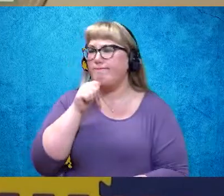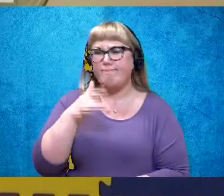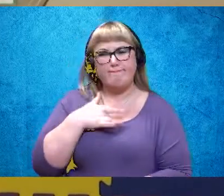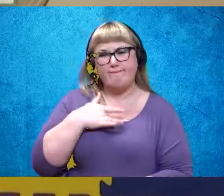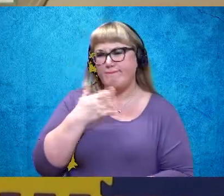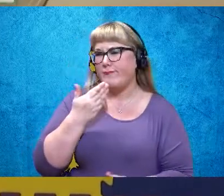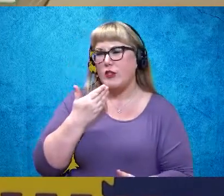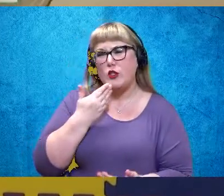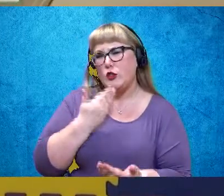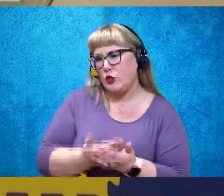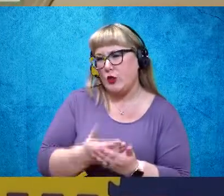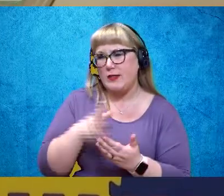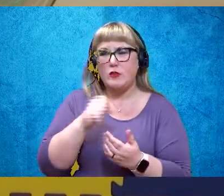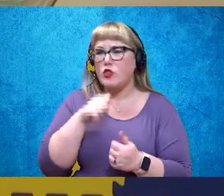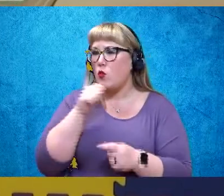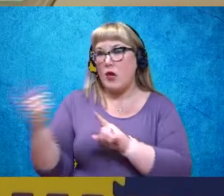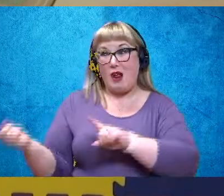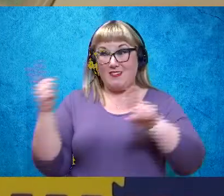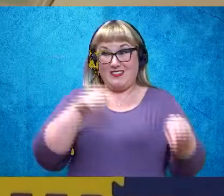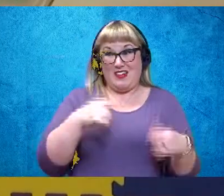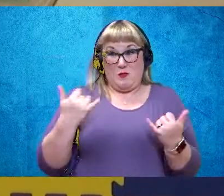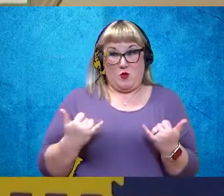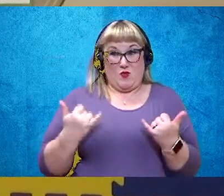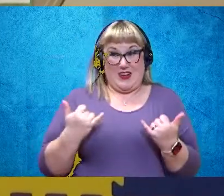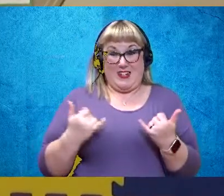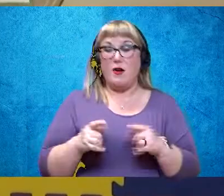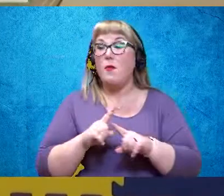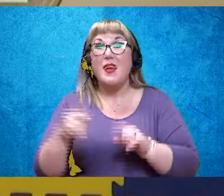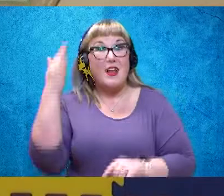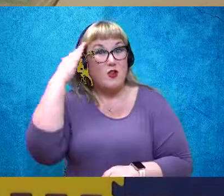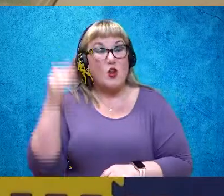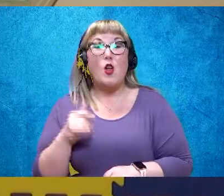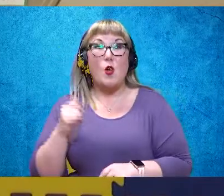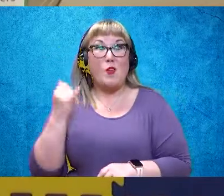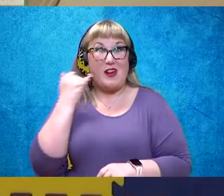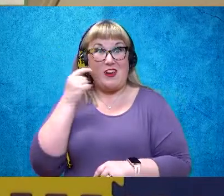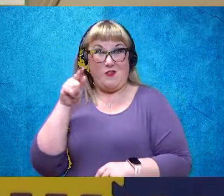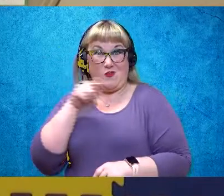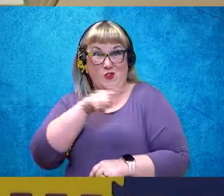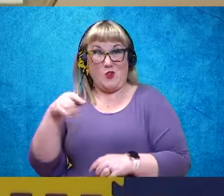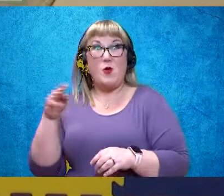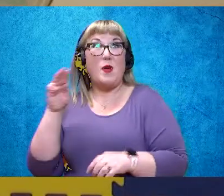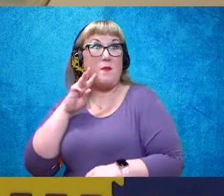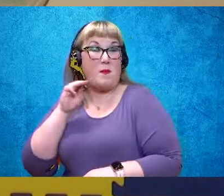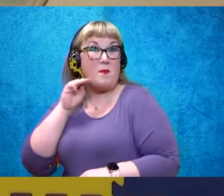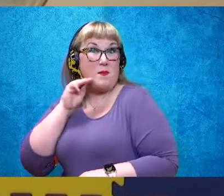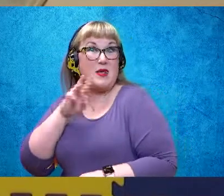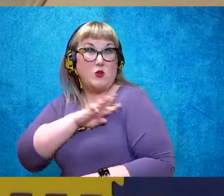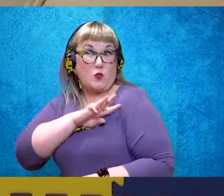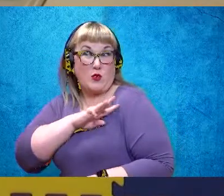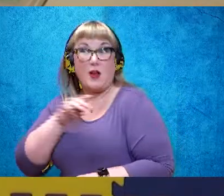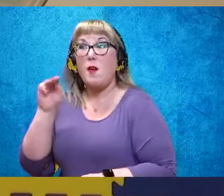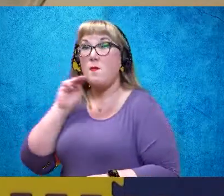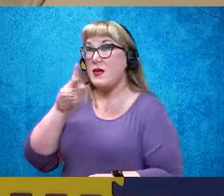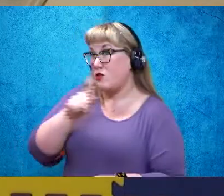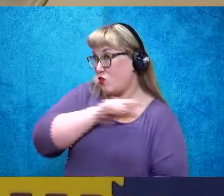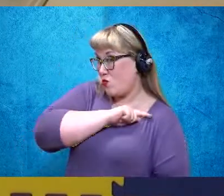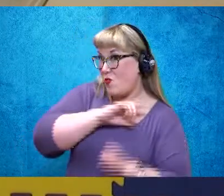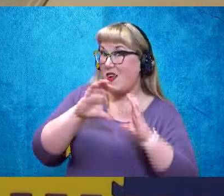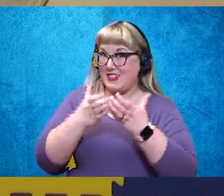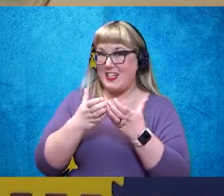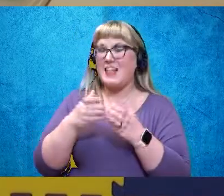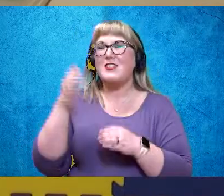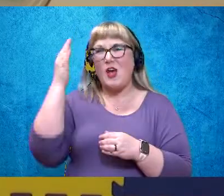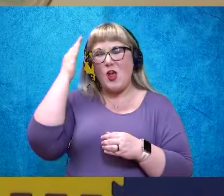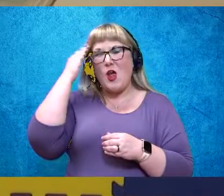she's not here with us today. But I know if you're in Miss Williams and Miss Garoni's class, she is thinking about you. So I want you to take